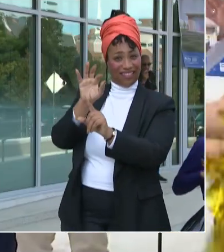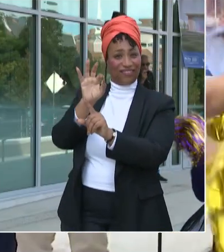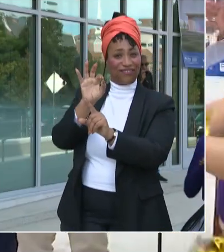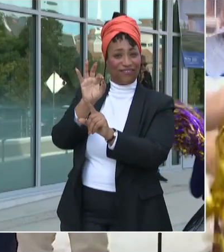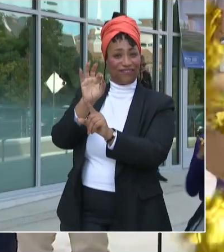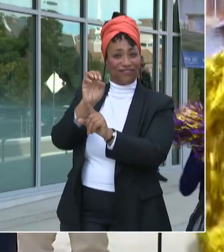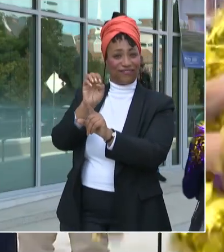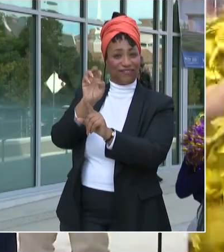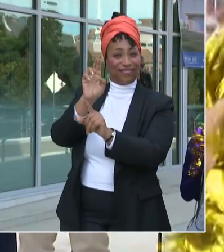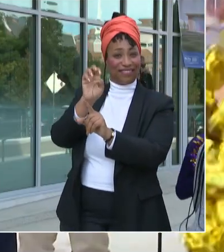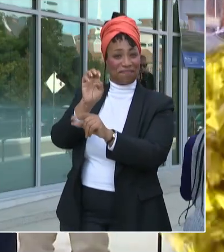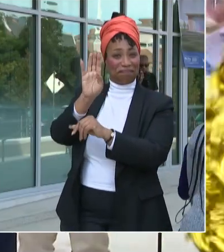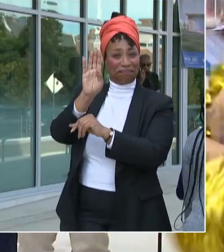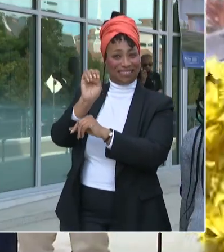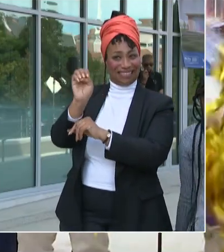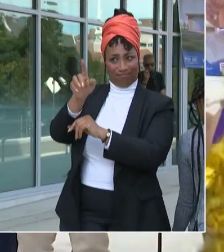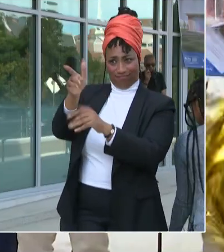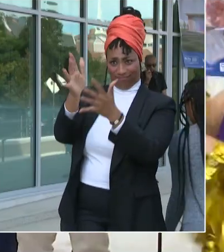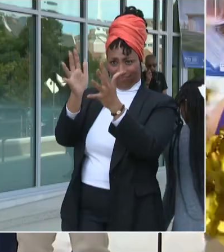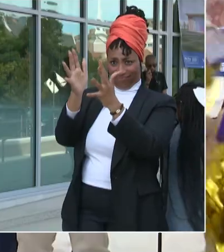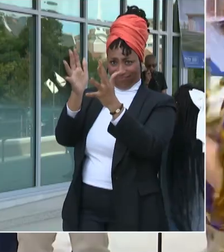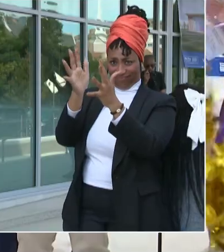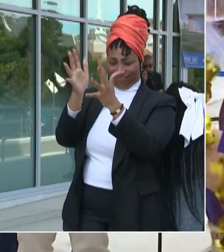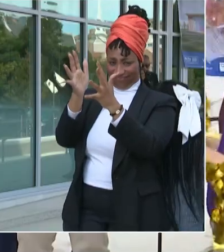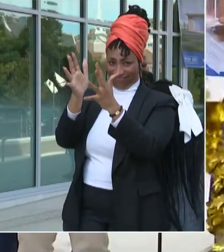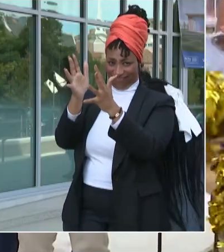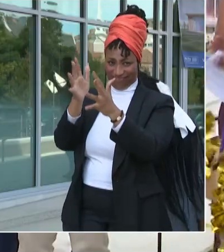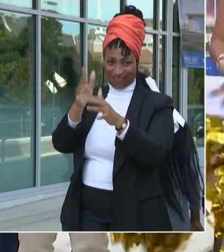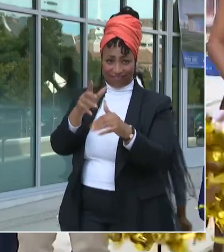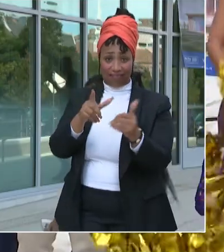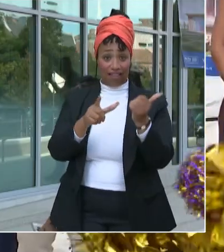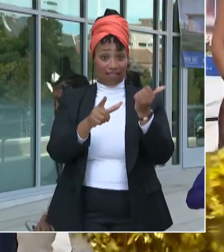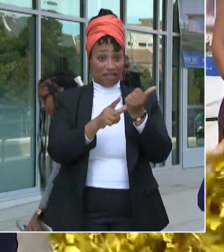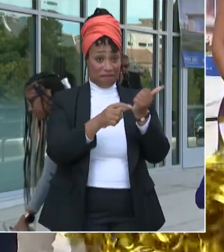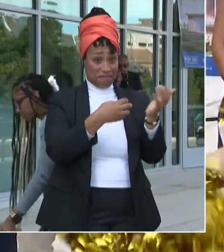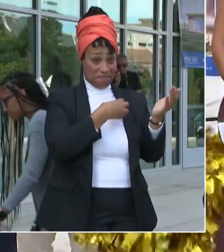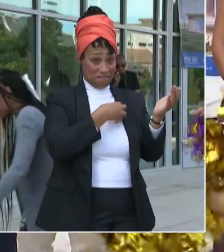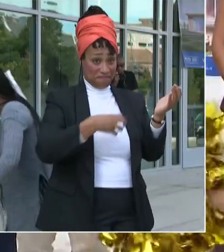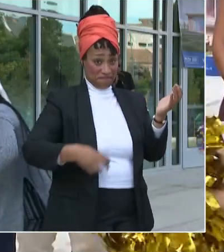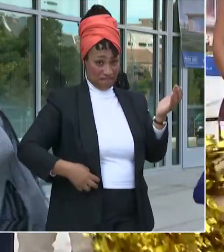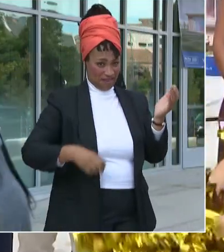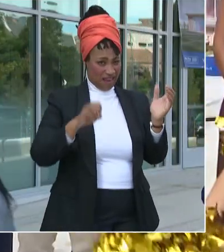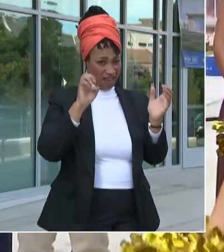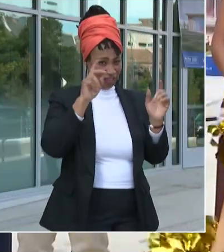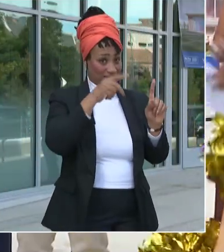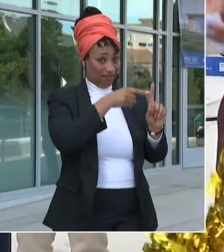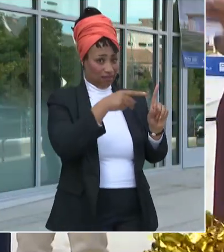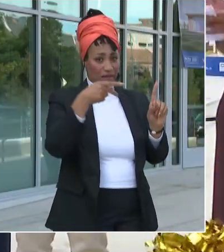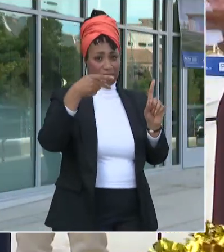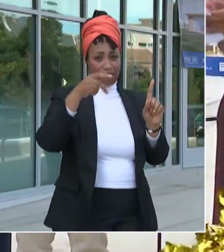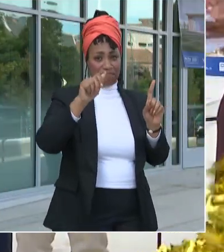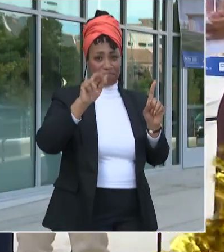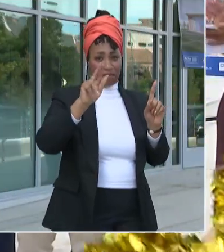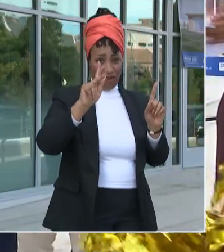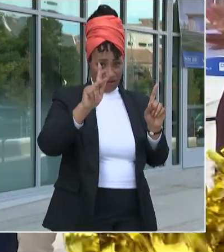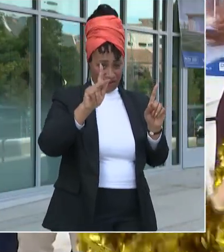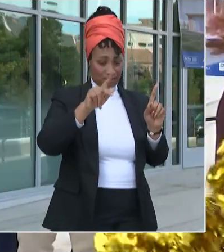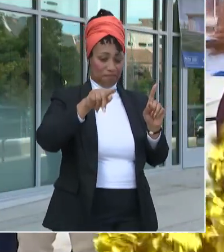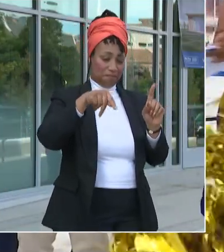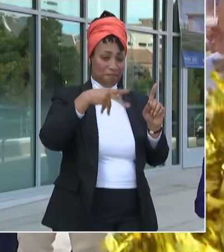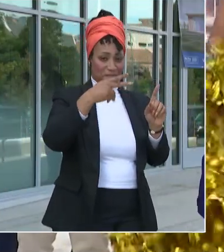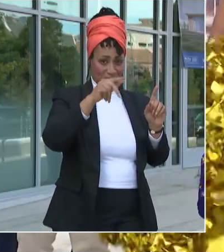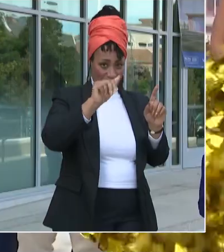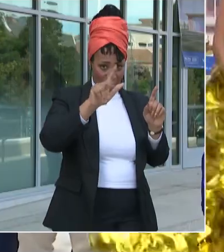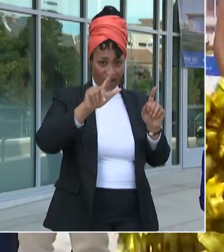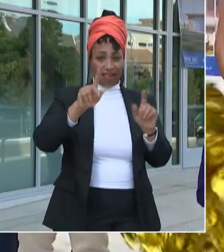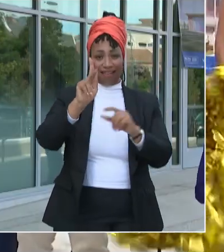round of applause. The Deputy Mayor for Education, Deputy Mayor Paul Kine. The Superintendent